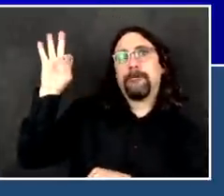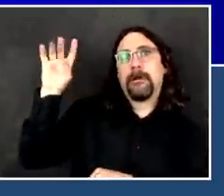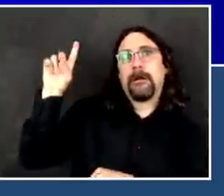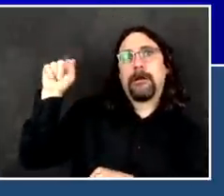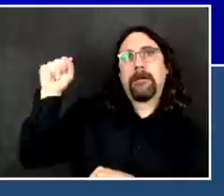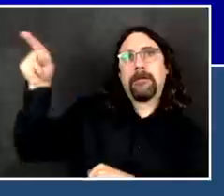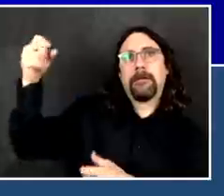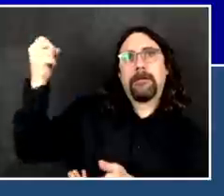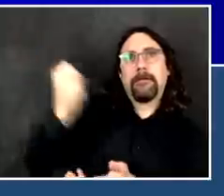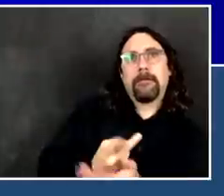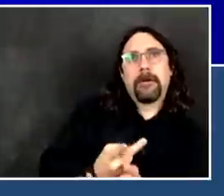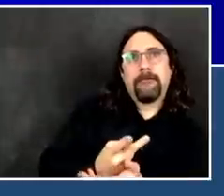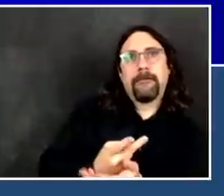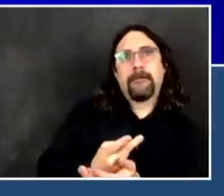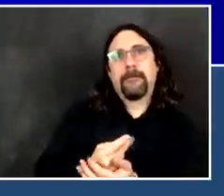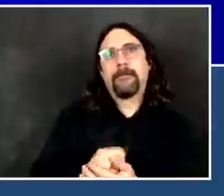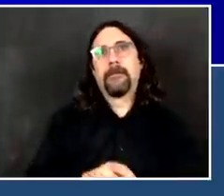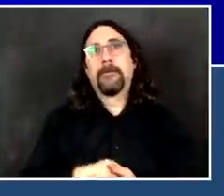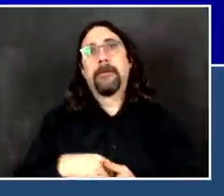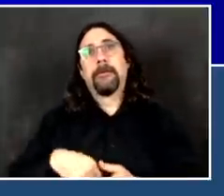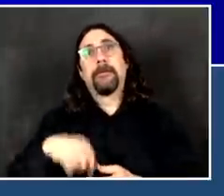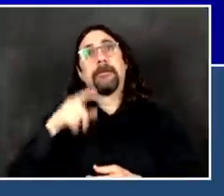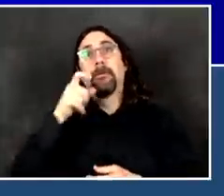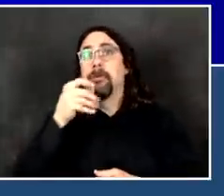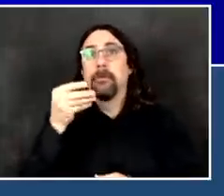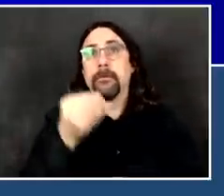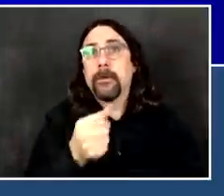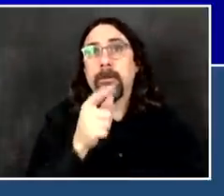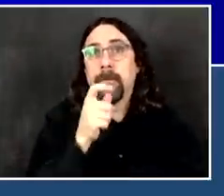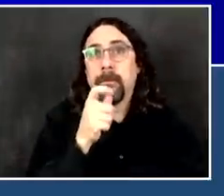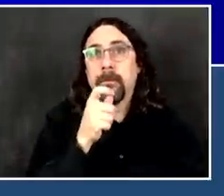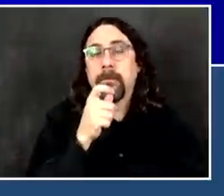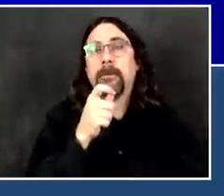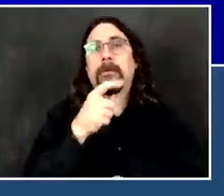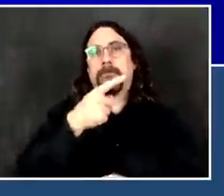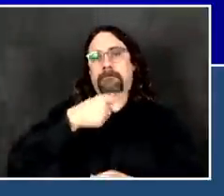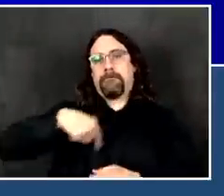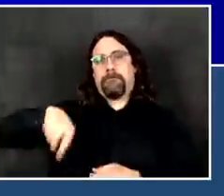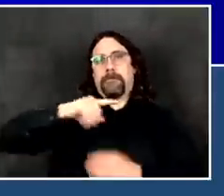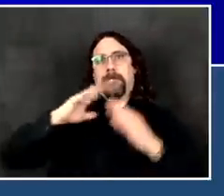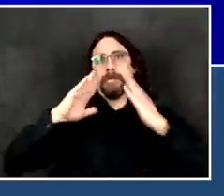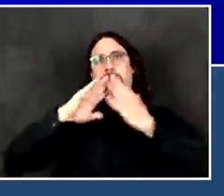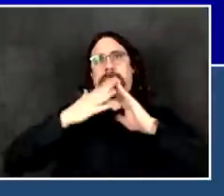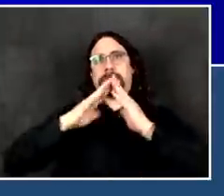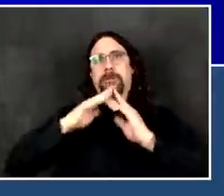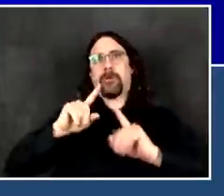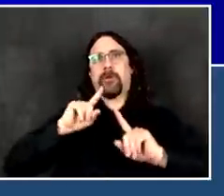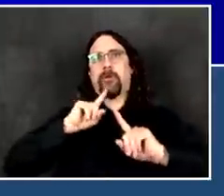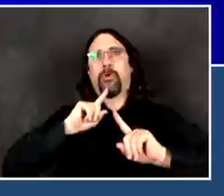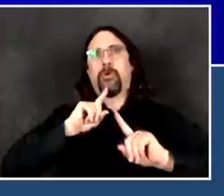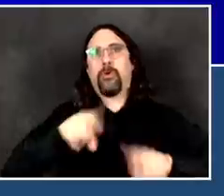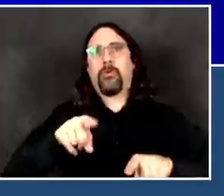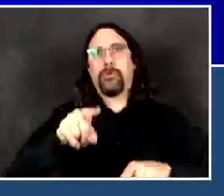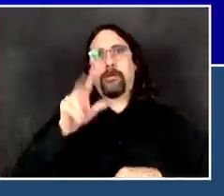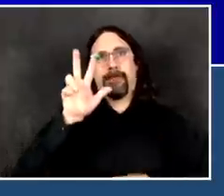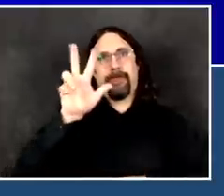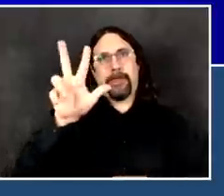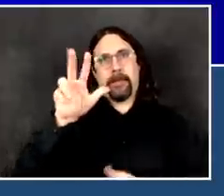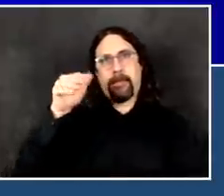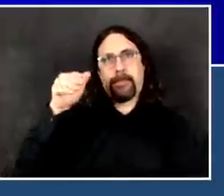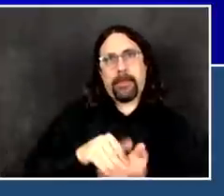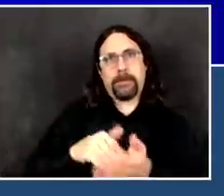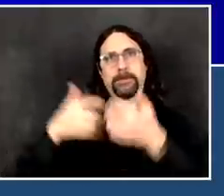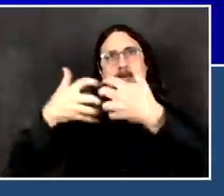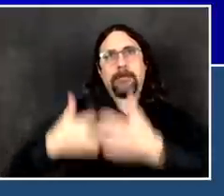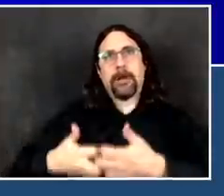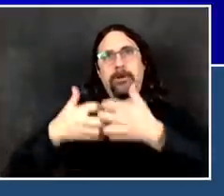a $10 million order. And that raises a crucial point that what these extraordinary New Yorkers did was not only create a great